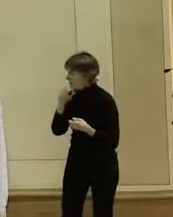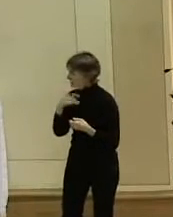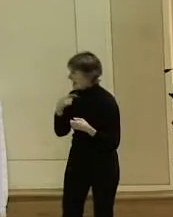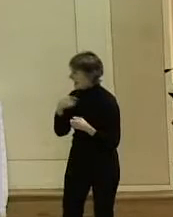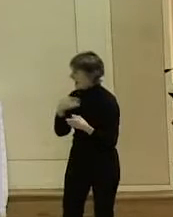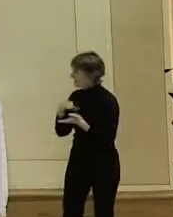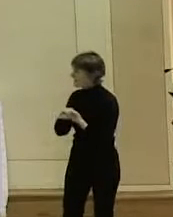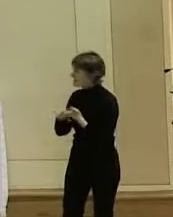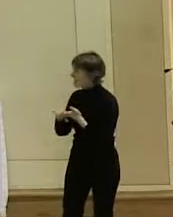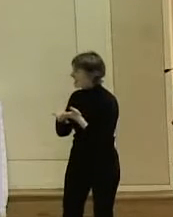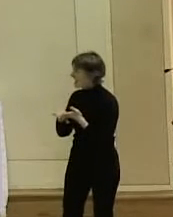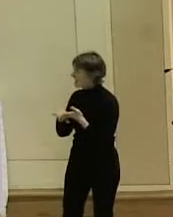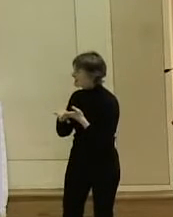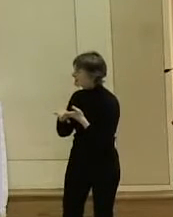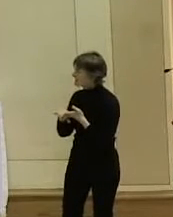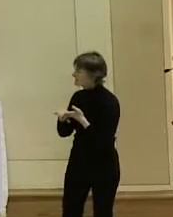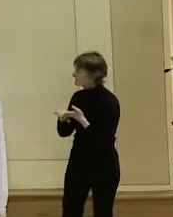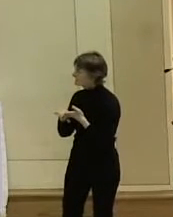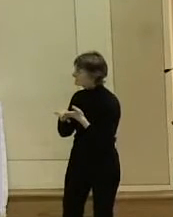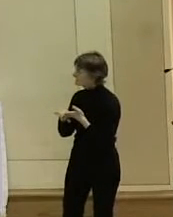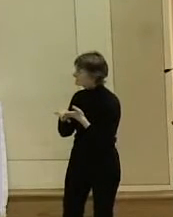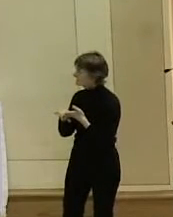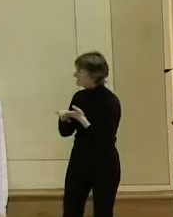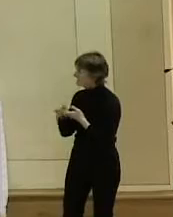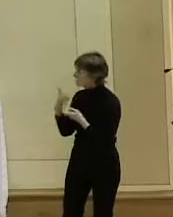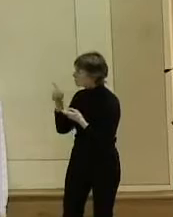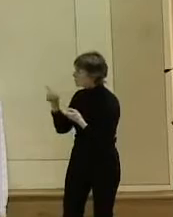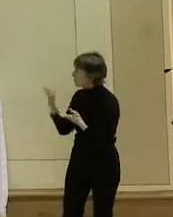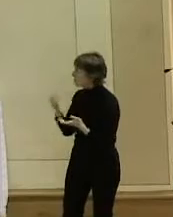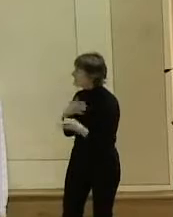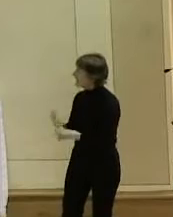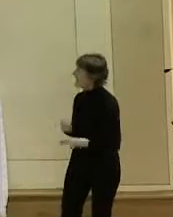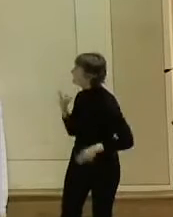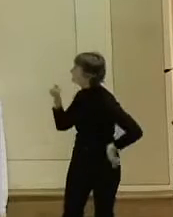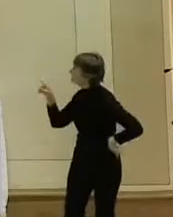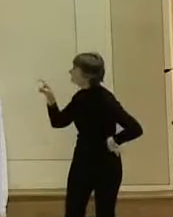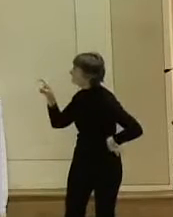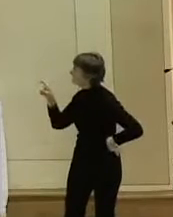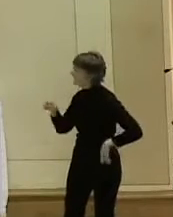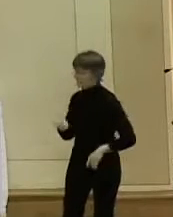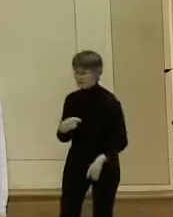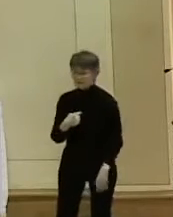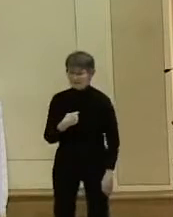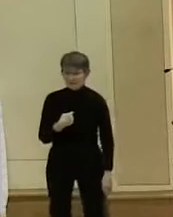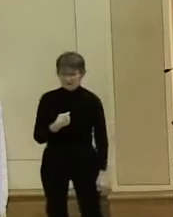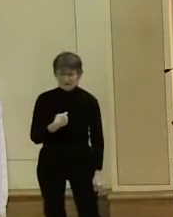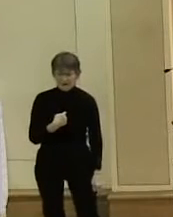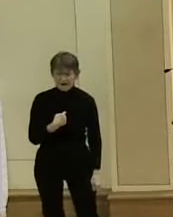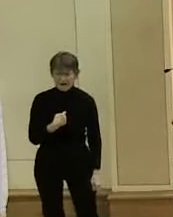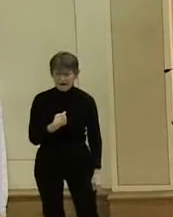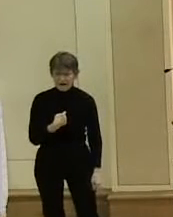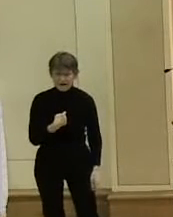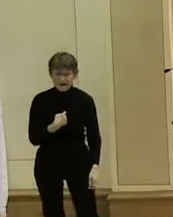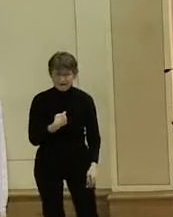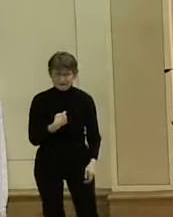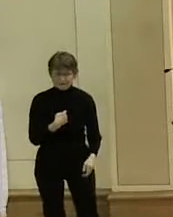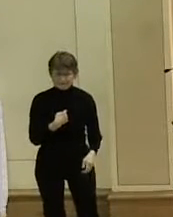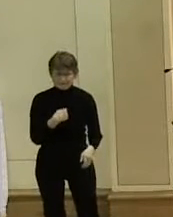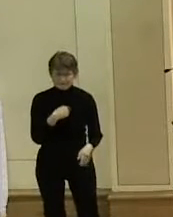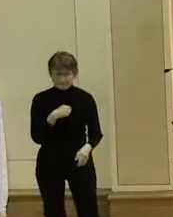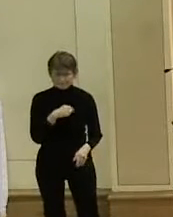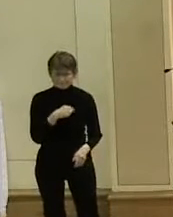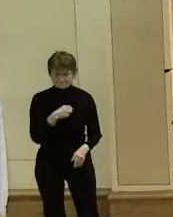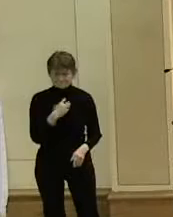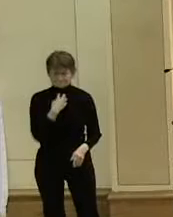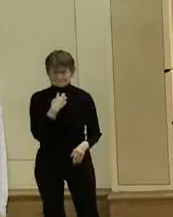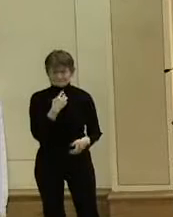you. What's my name? Now, I'm going to tell you, under pressure, I cannot answer anything